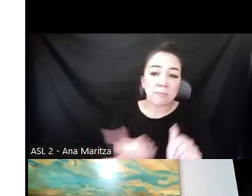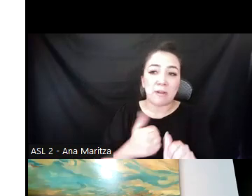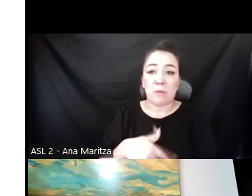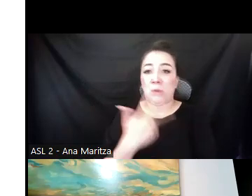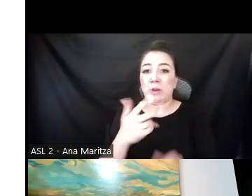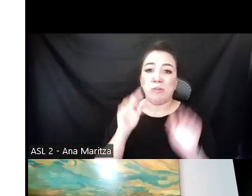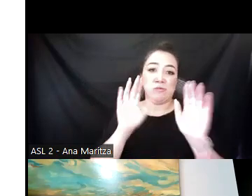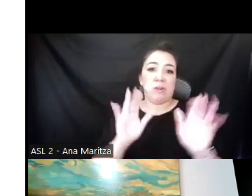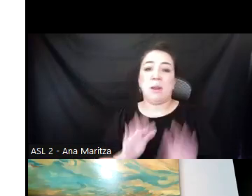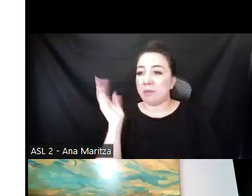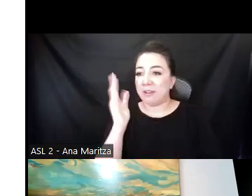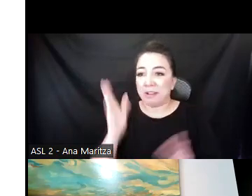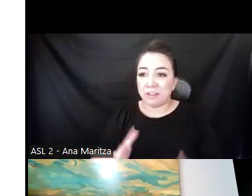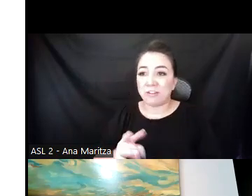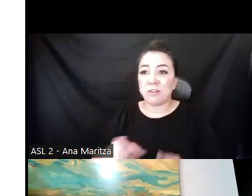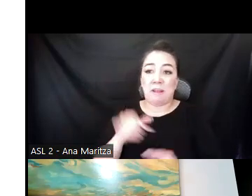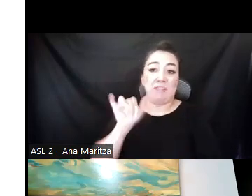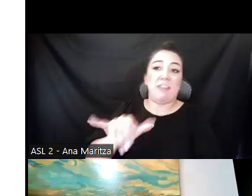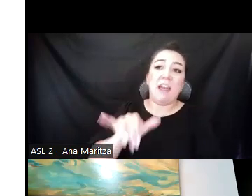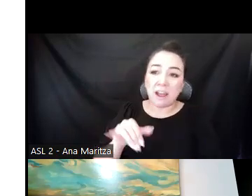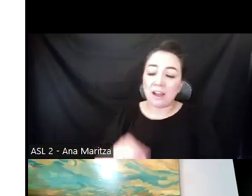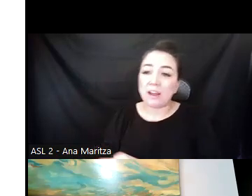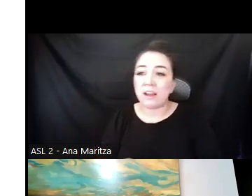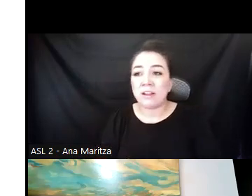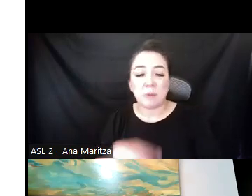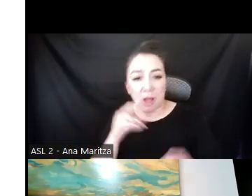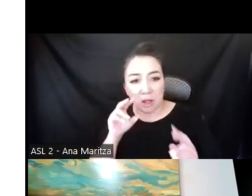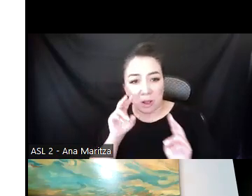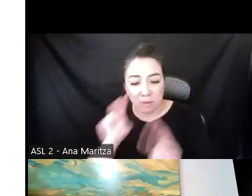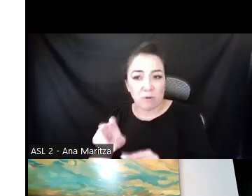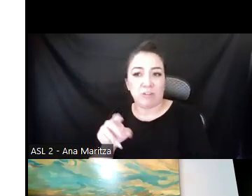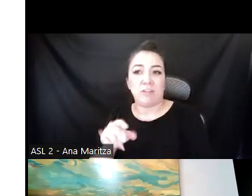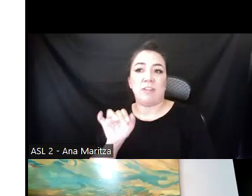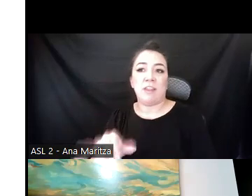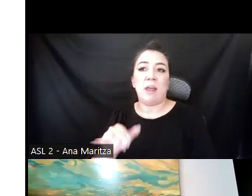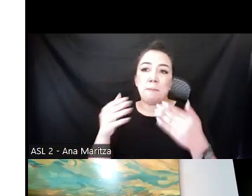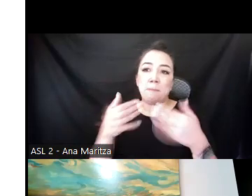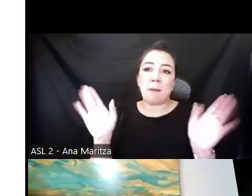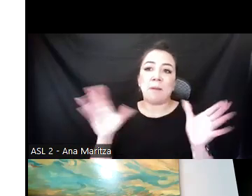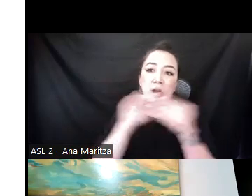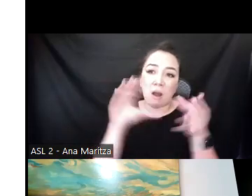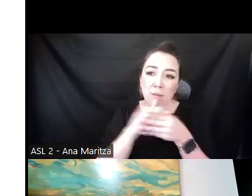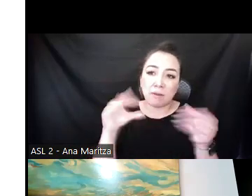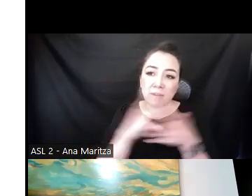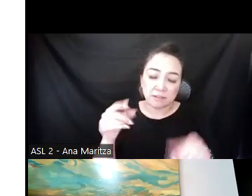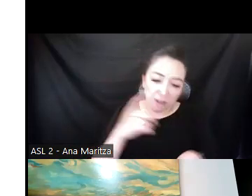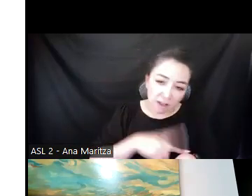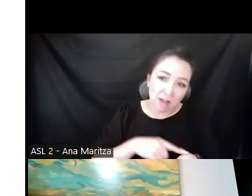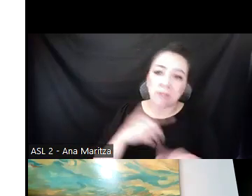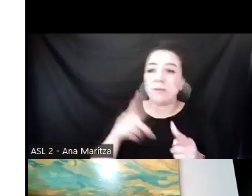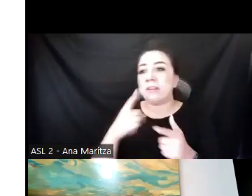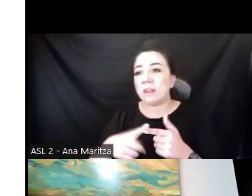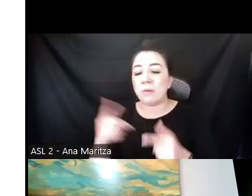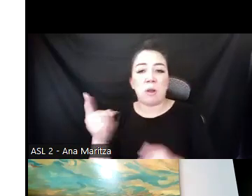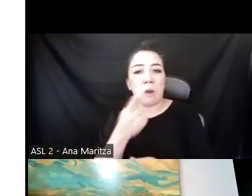presenters about that. So look forward to that public comment period. And then, as we always